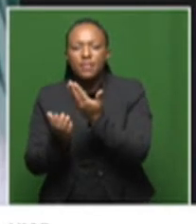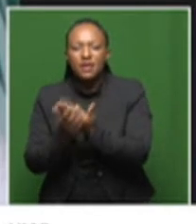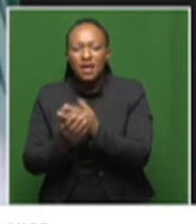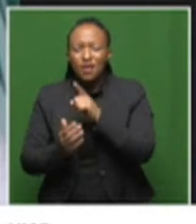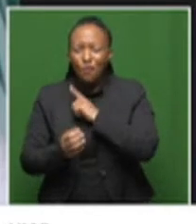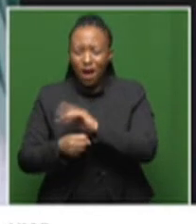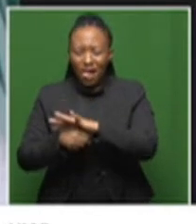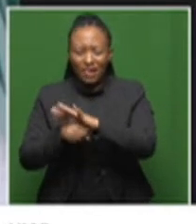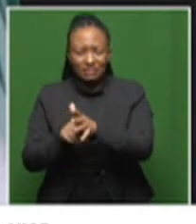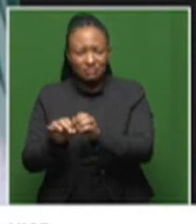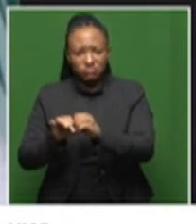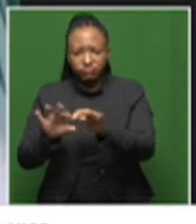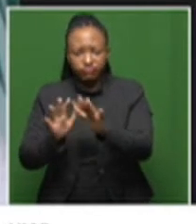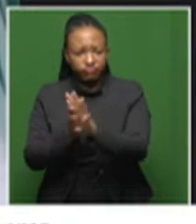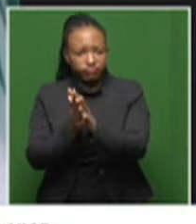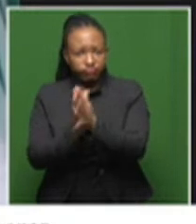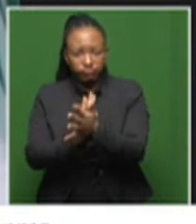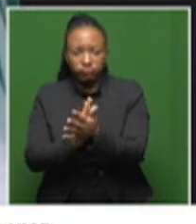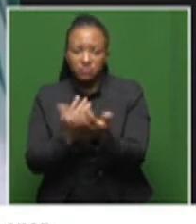COVID-19 virus.